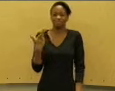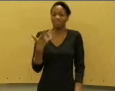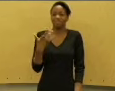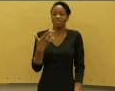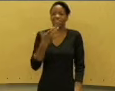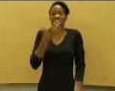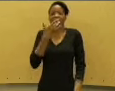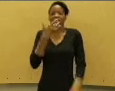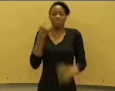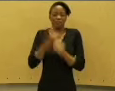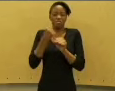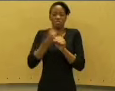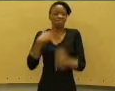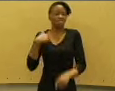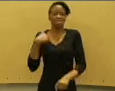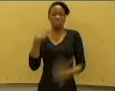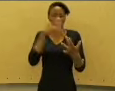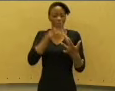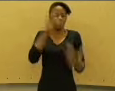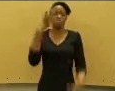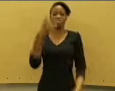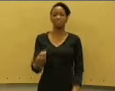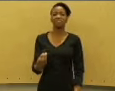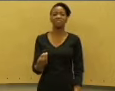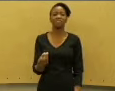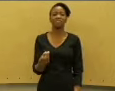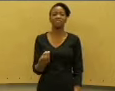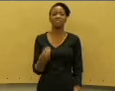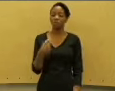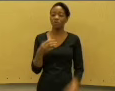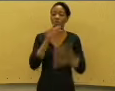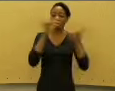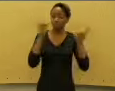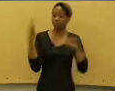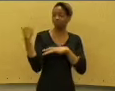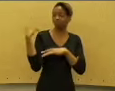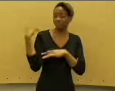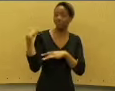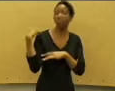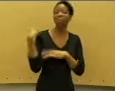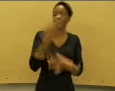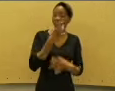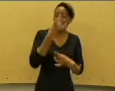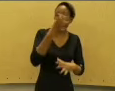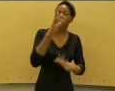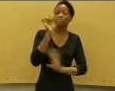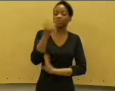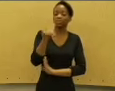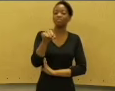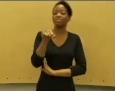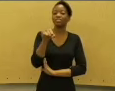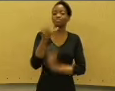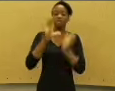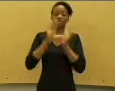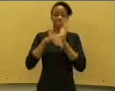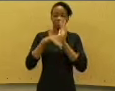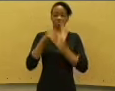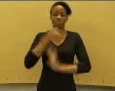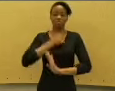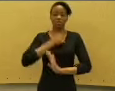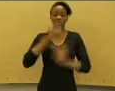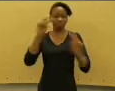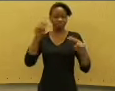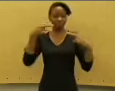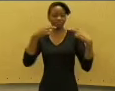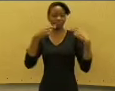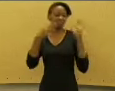options, you know. So reminding people that you might see my disability as something that is a